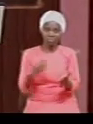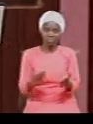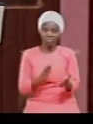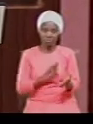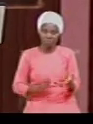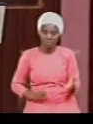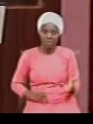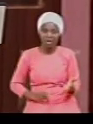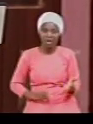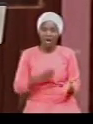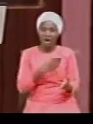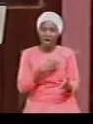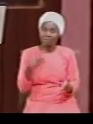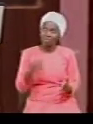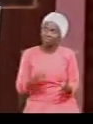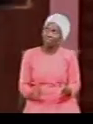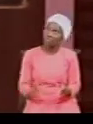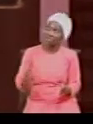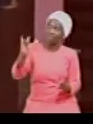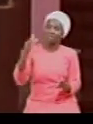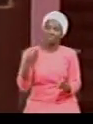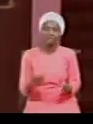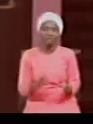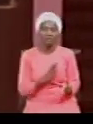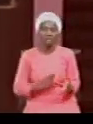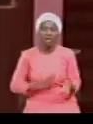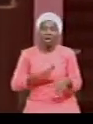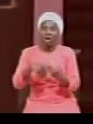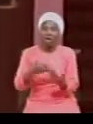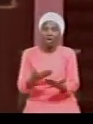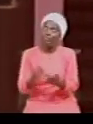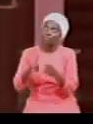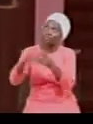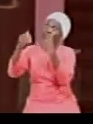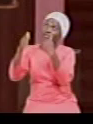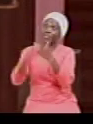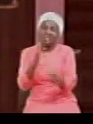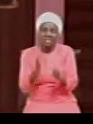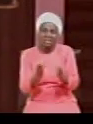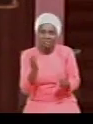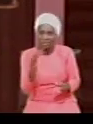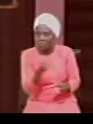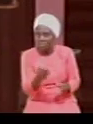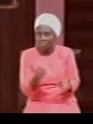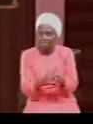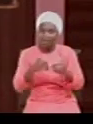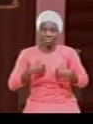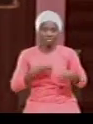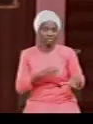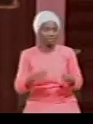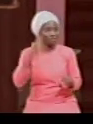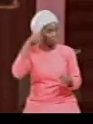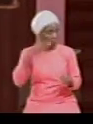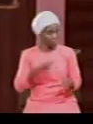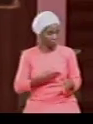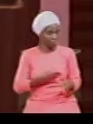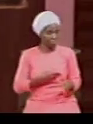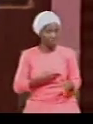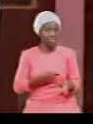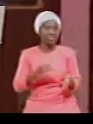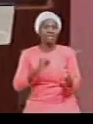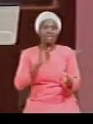Christ, and the ascension of Christ up to heaven, if there's anything that has done for us, it's that